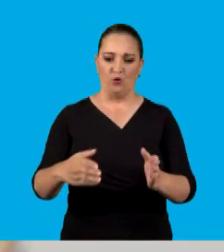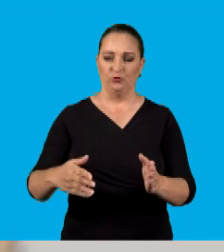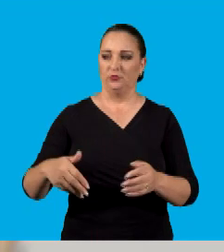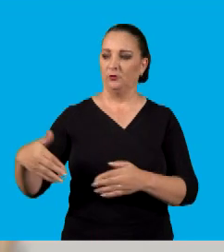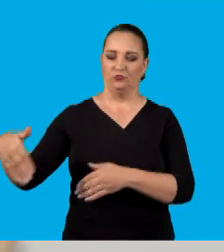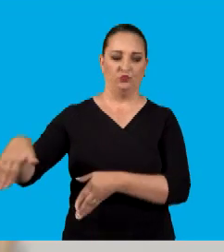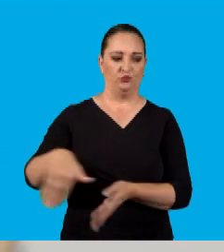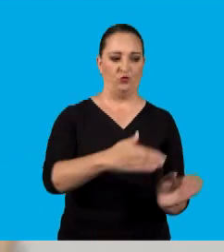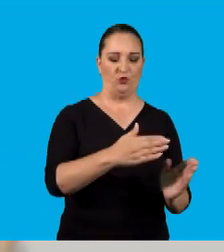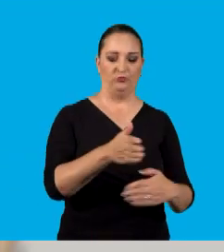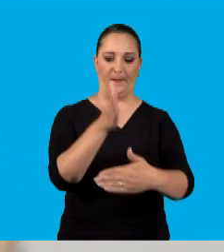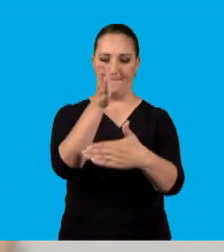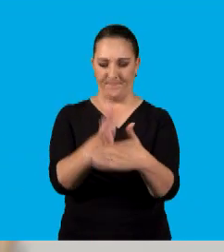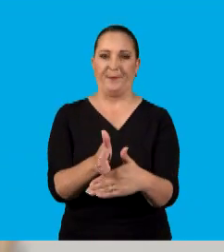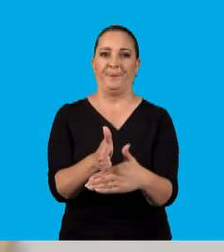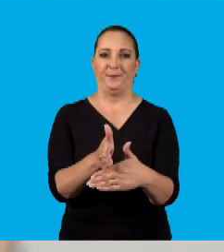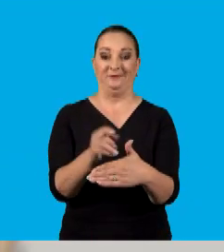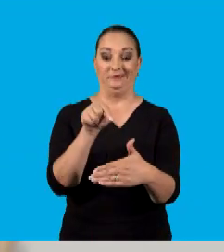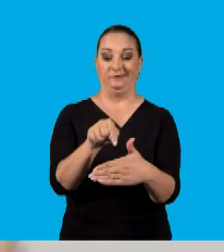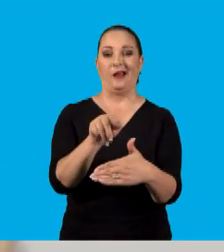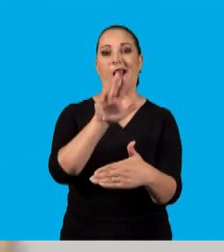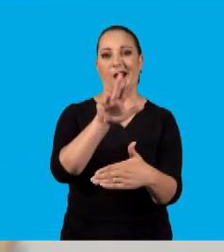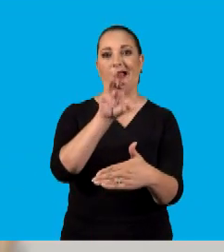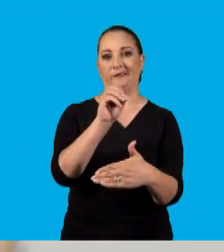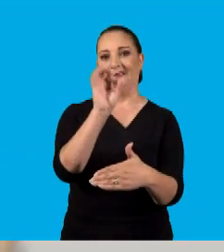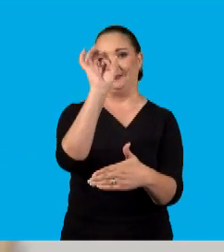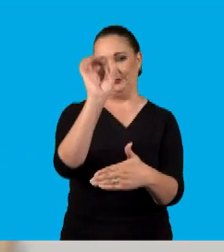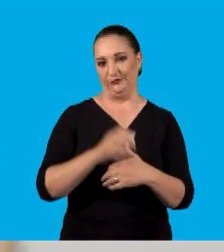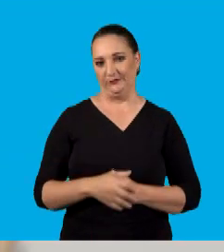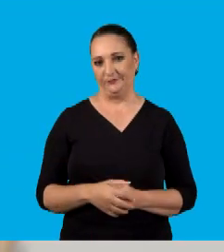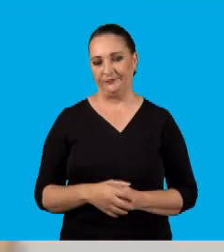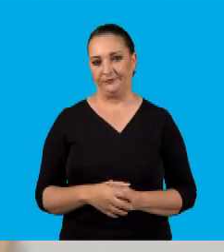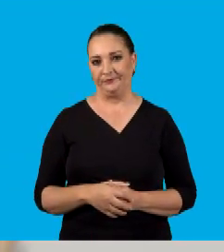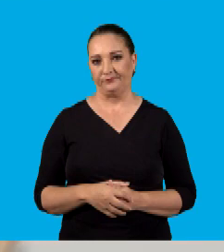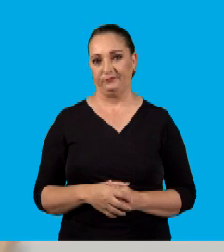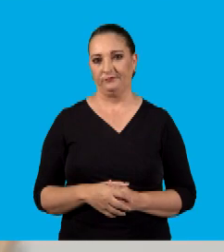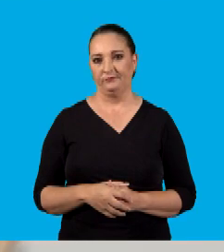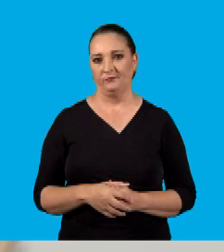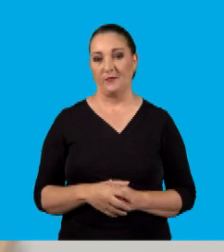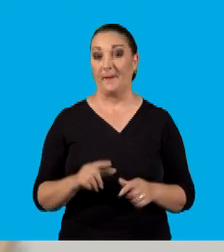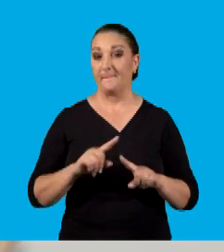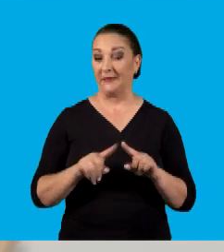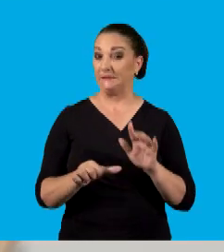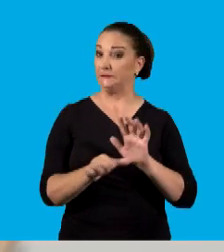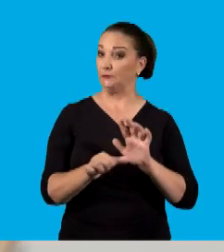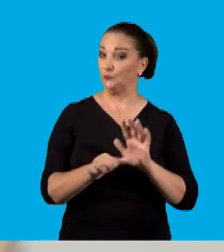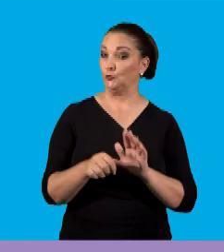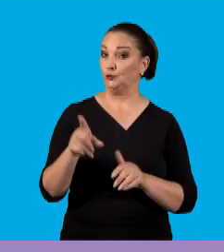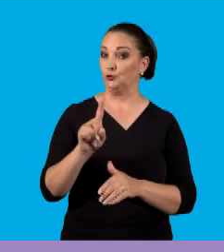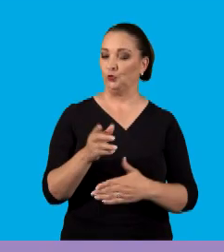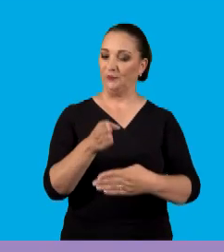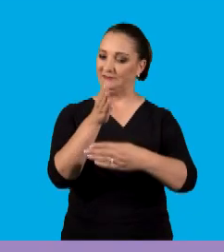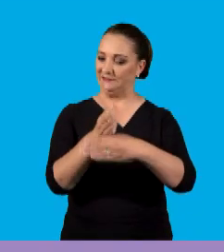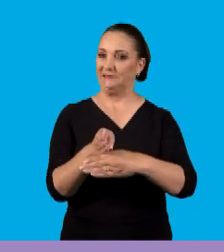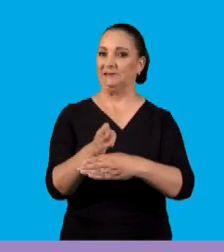a road that joins another, and it joins it at 90 degrees. So the key word there was right